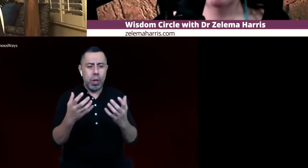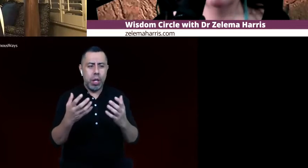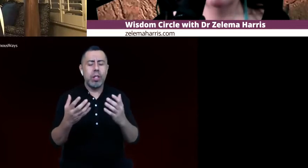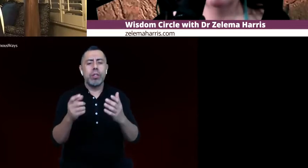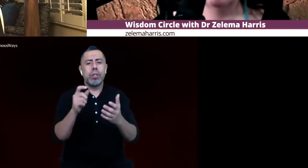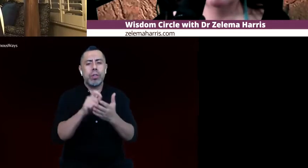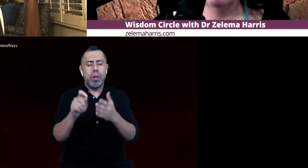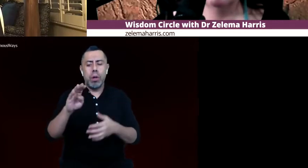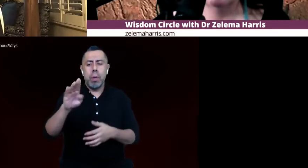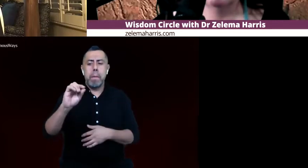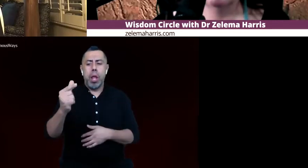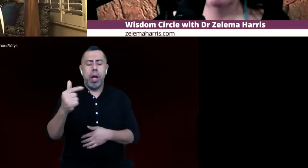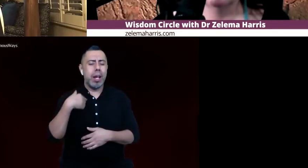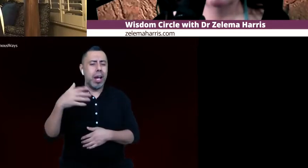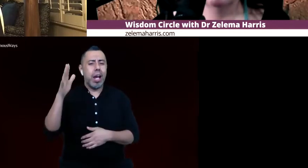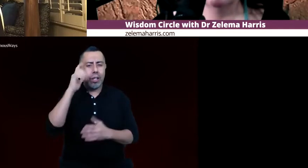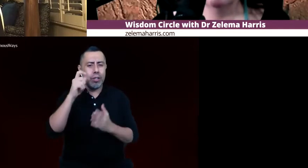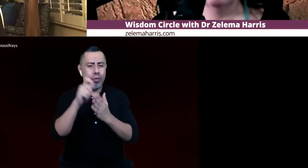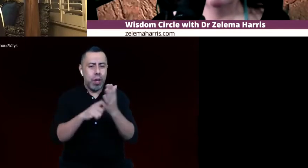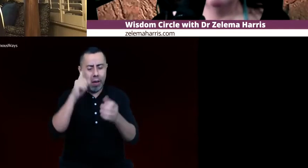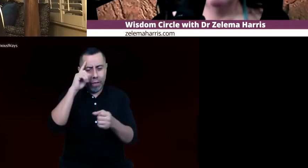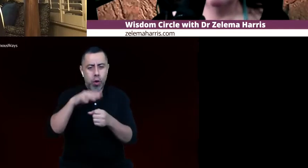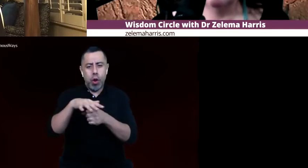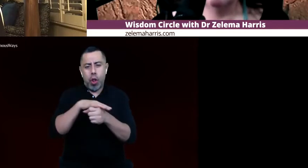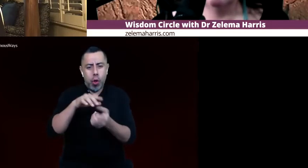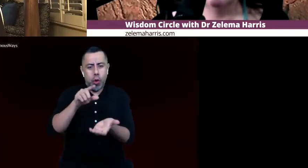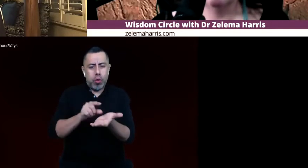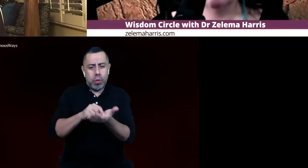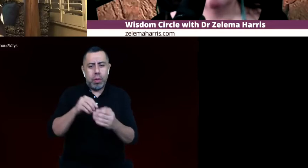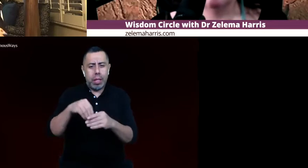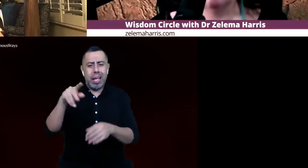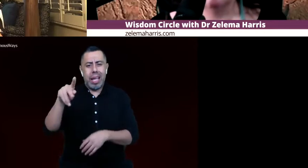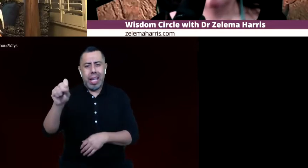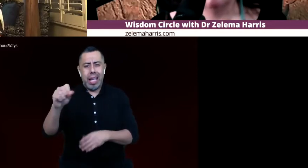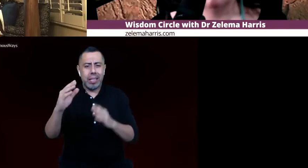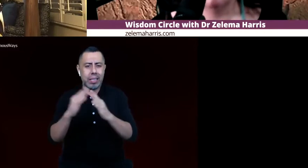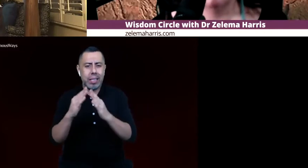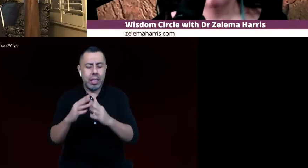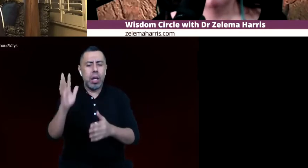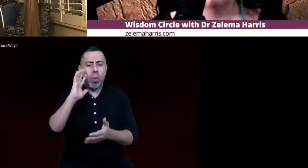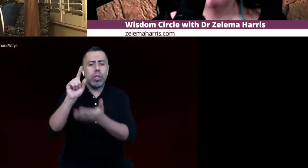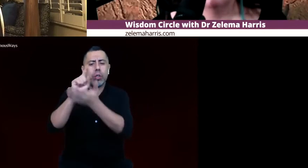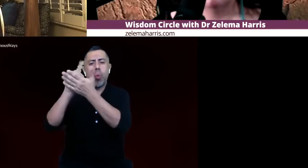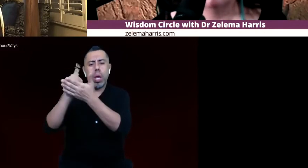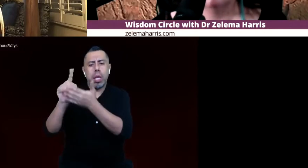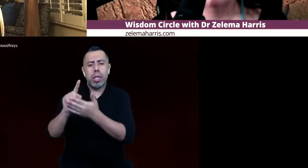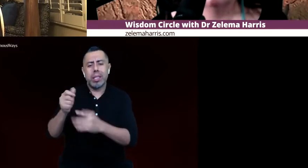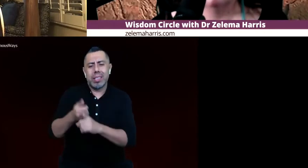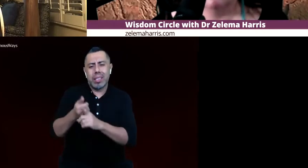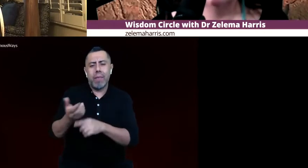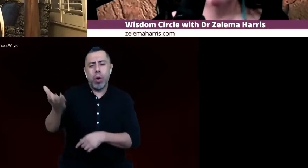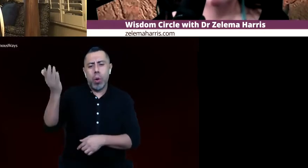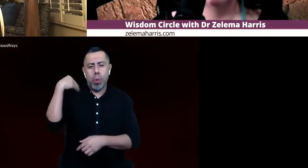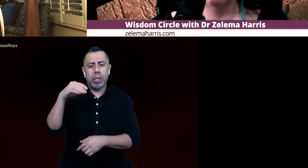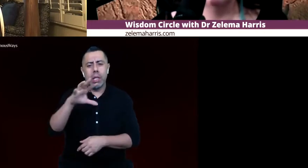local newspaper in Kansas City. It was weekly. An African-American newspaper,